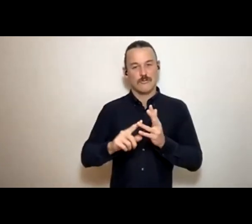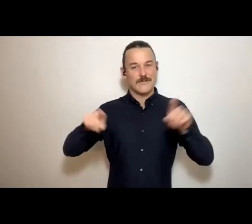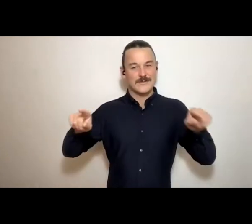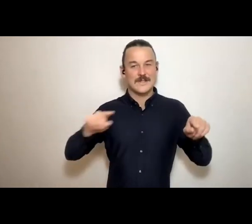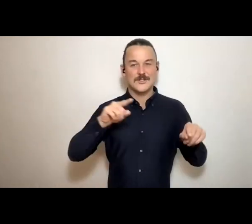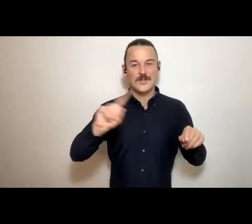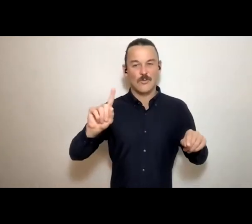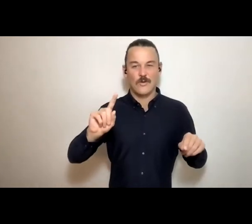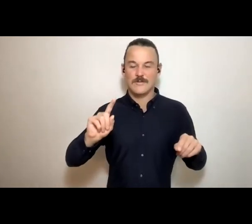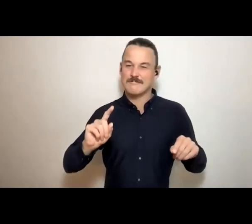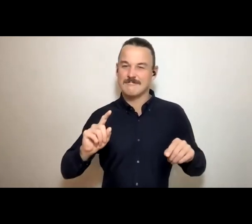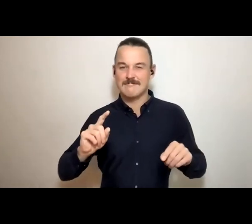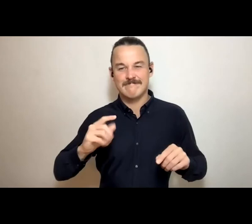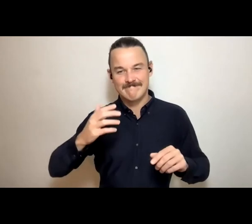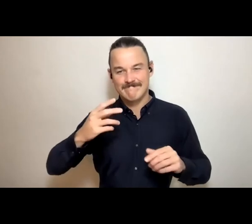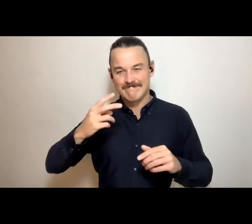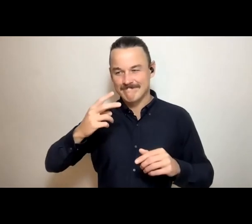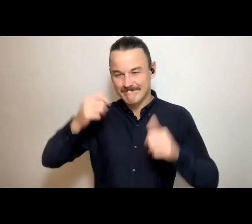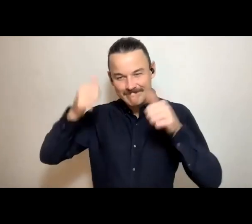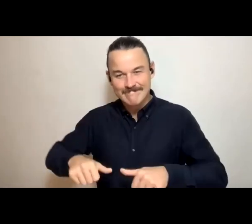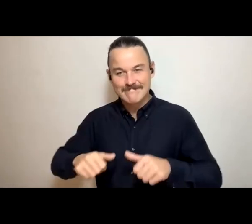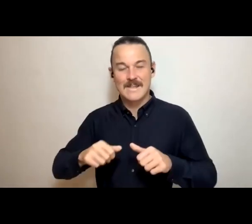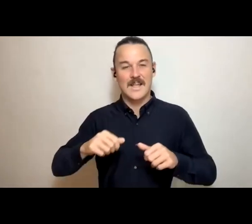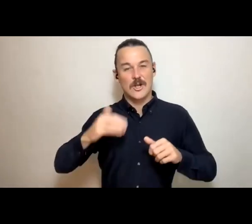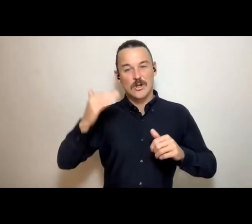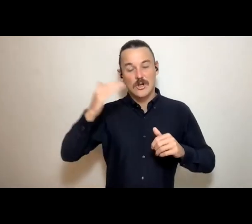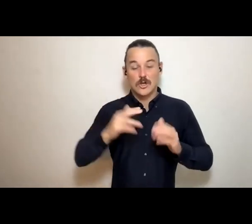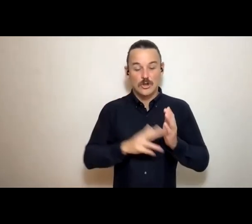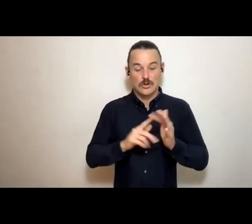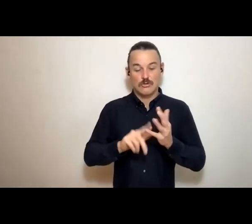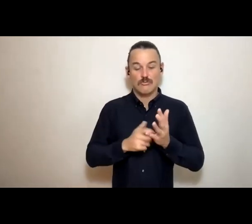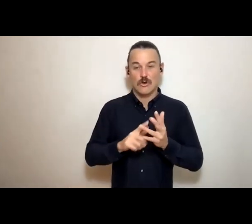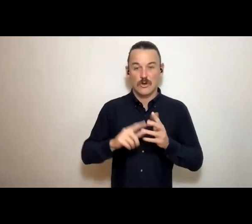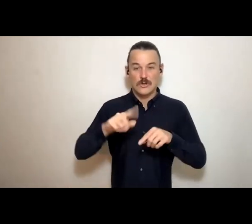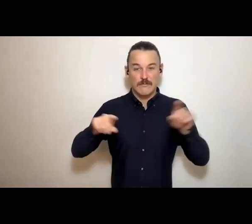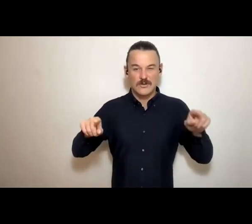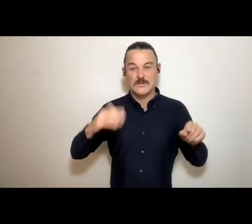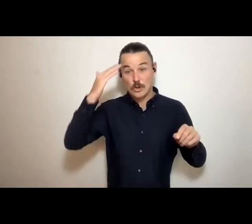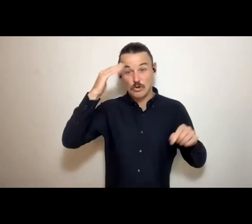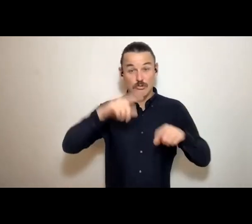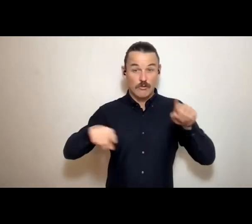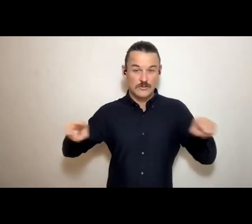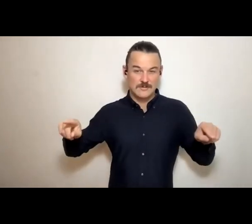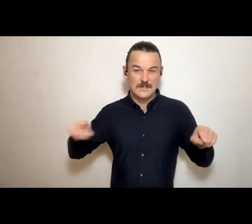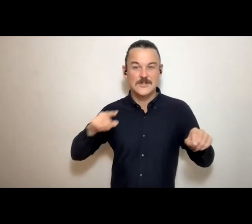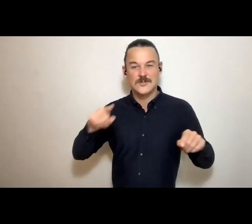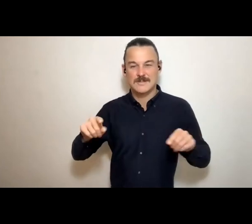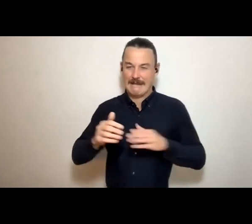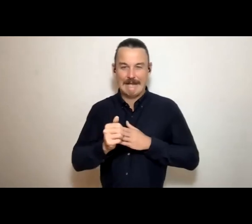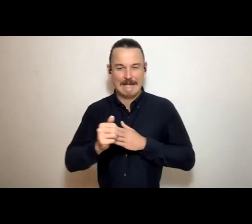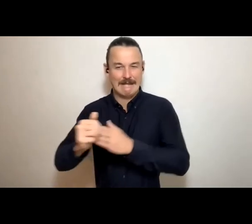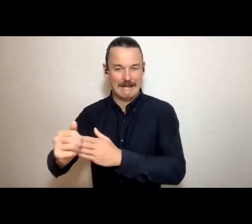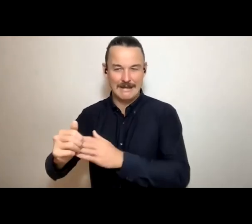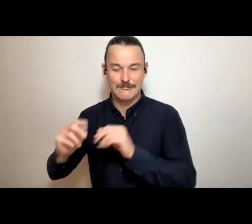and promotes the concept locally and internationally while retaining a critical perspective on its developments. She does have a